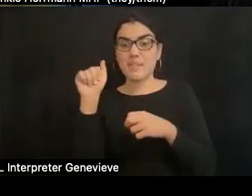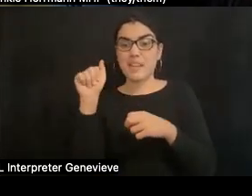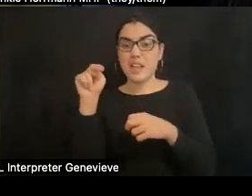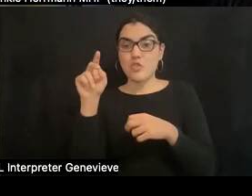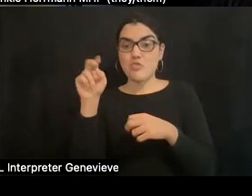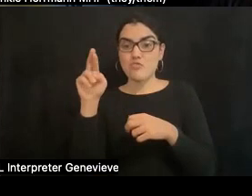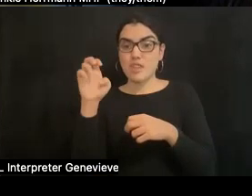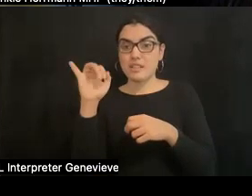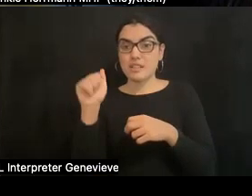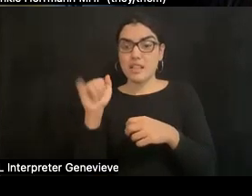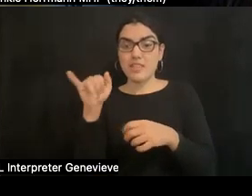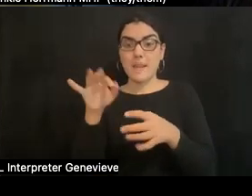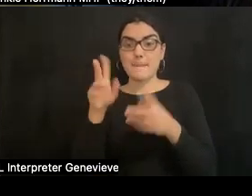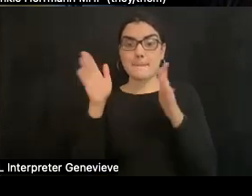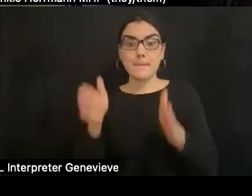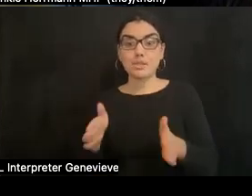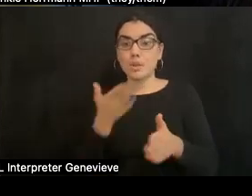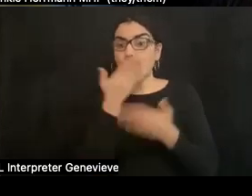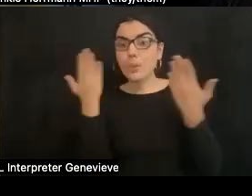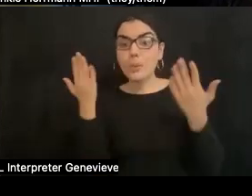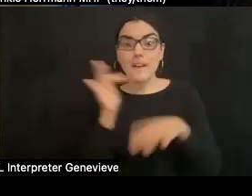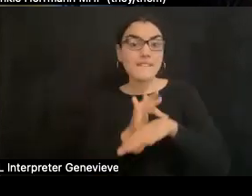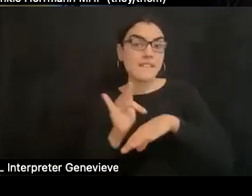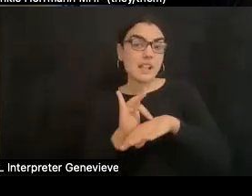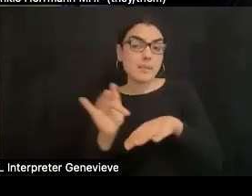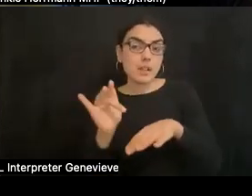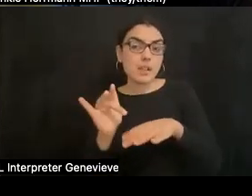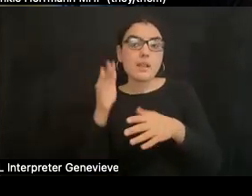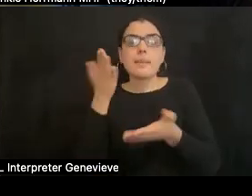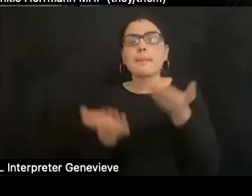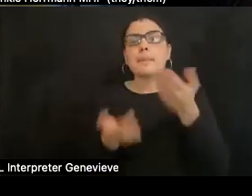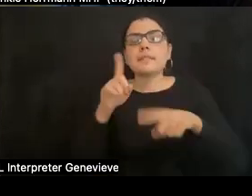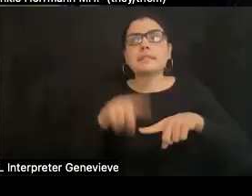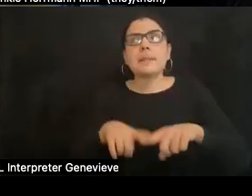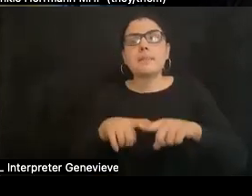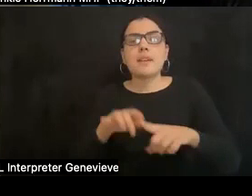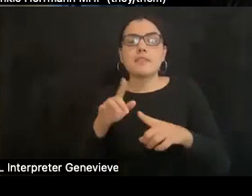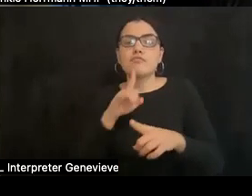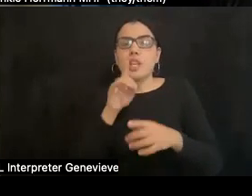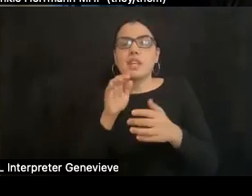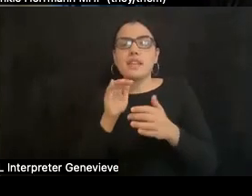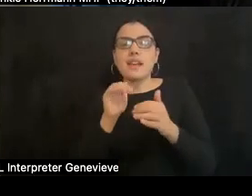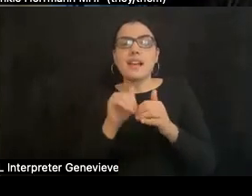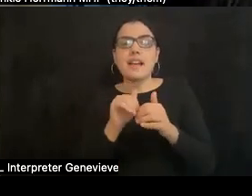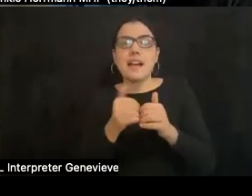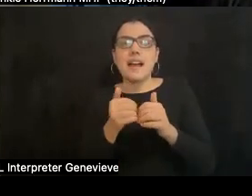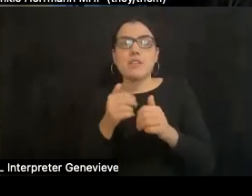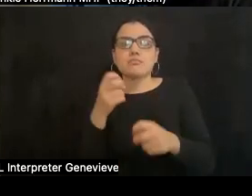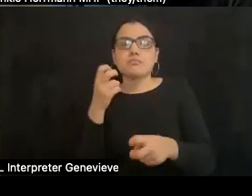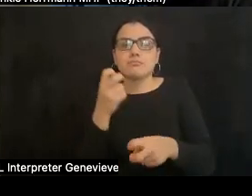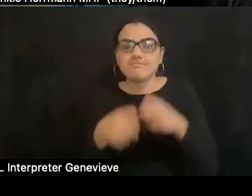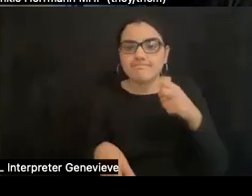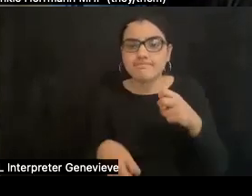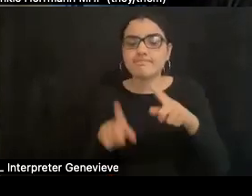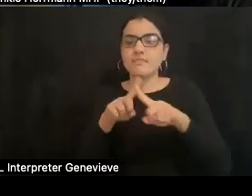person, you know, just doesn't like have availability, then maybe it depends on how severe it is. Like I would say that's the kind of thing you want to call and talk to an advocate and get kind